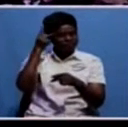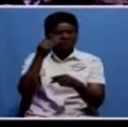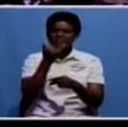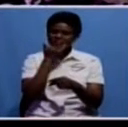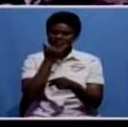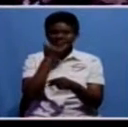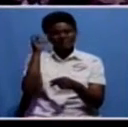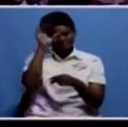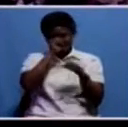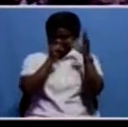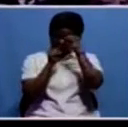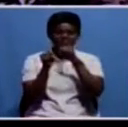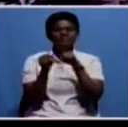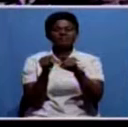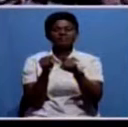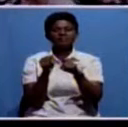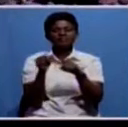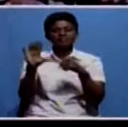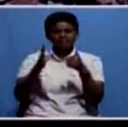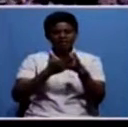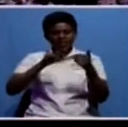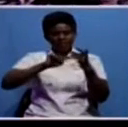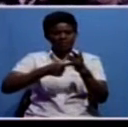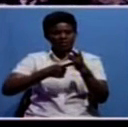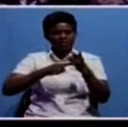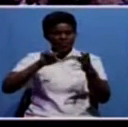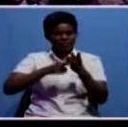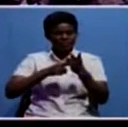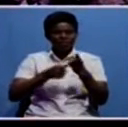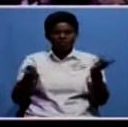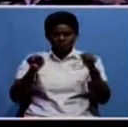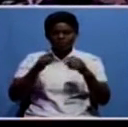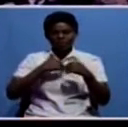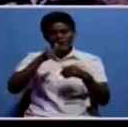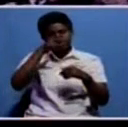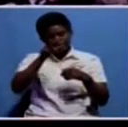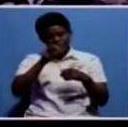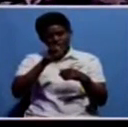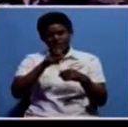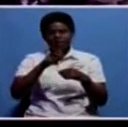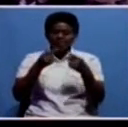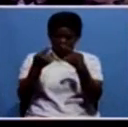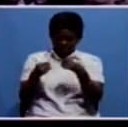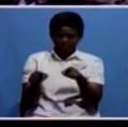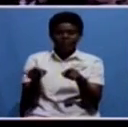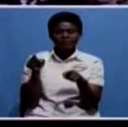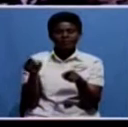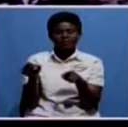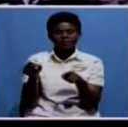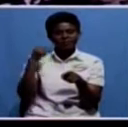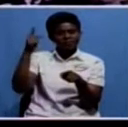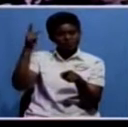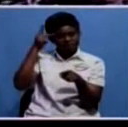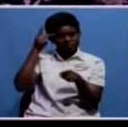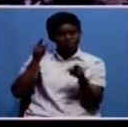wrong assumption. Let's get back to the point. The point is just that wherever there is corruption, whether it is being done by a politically